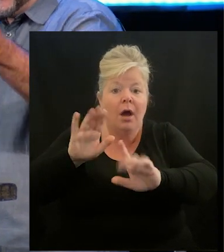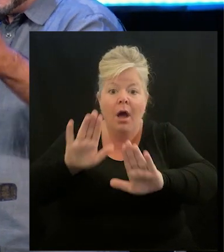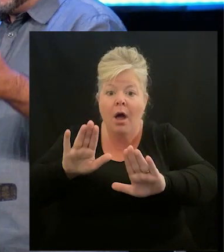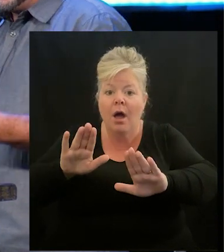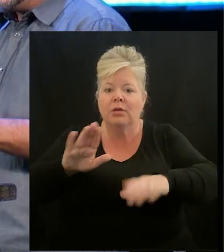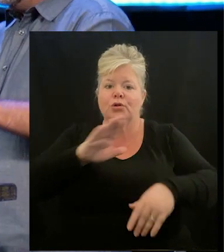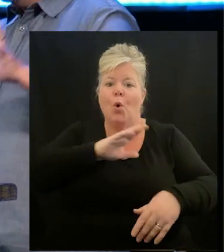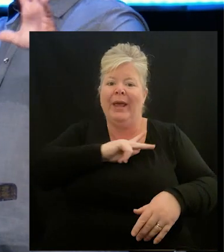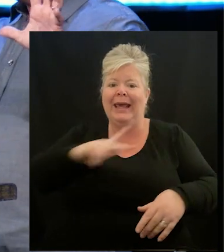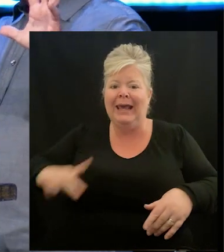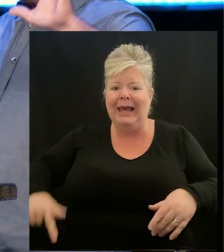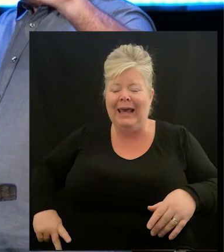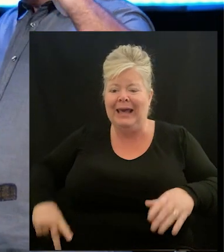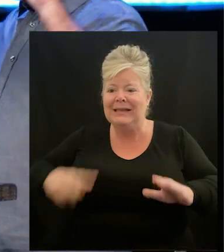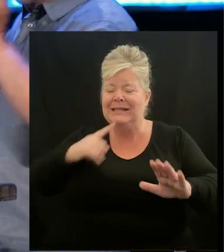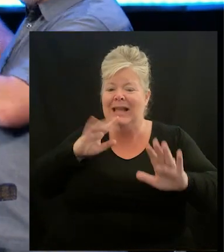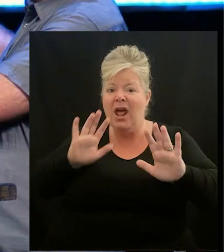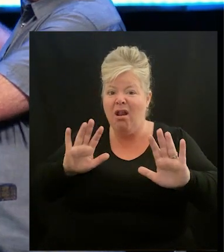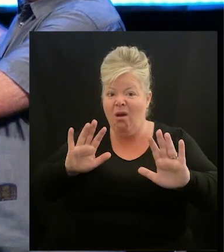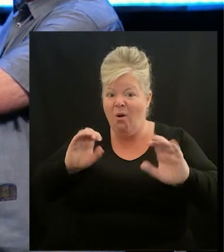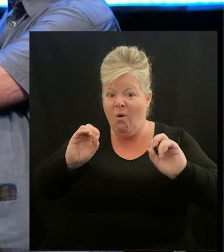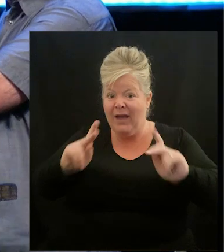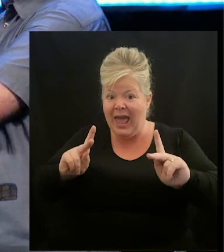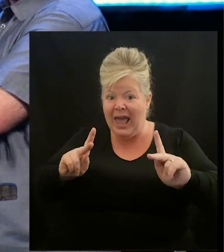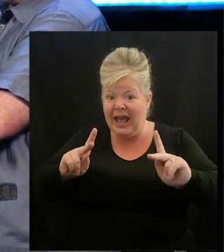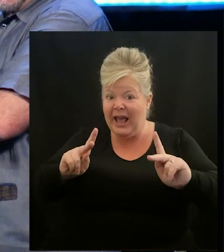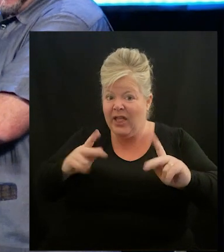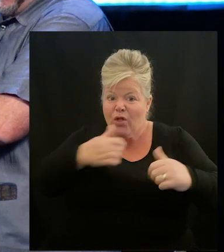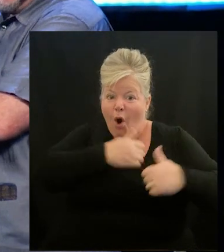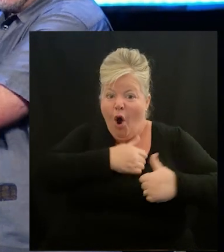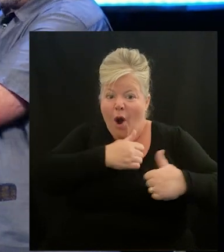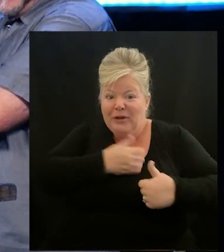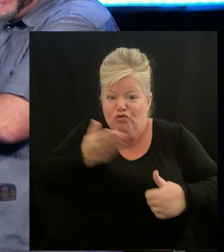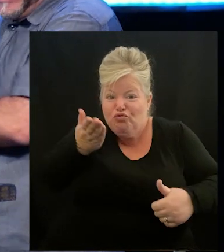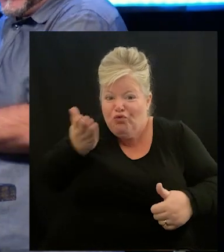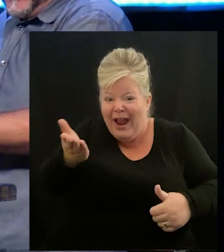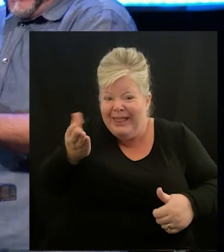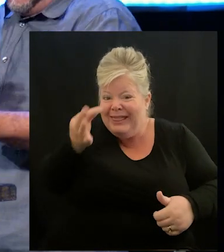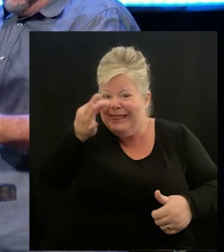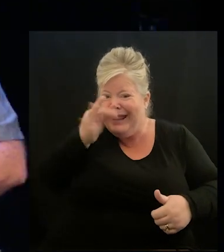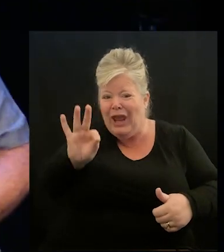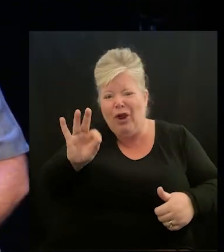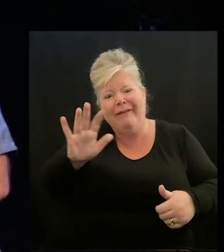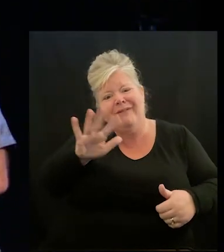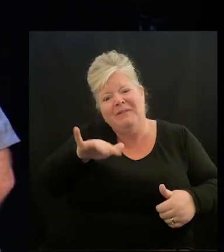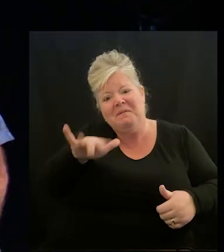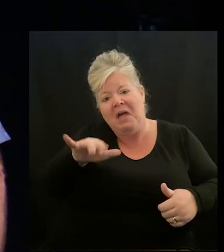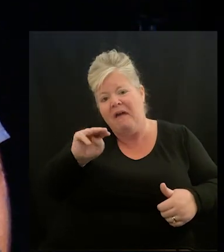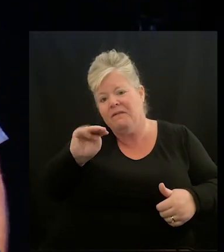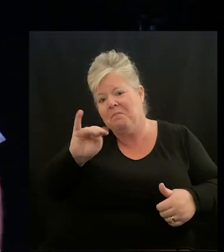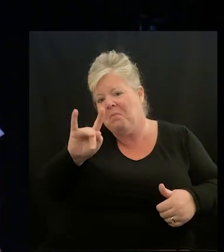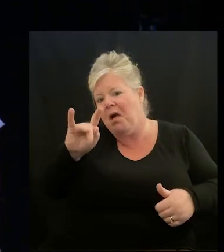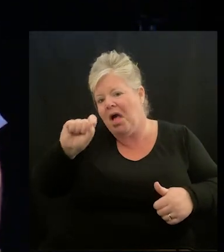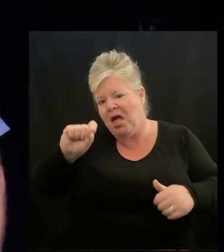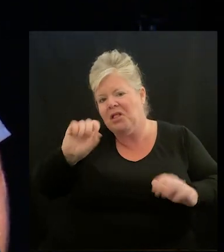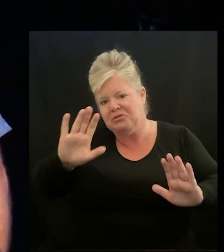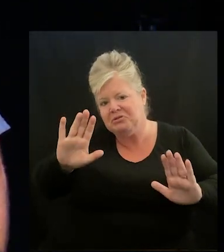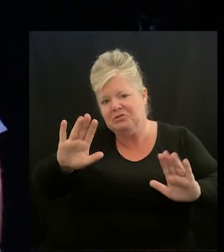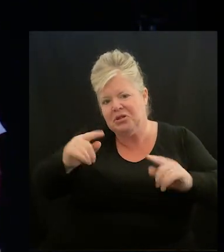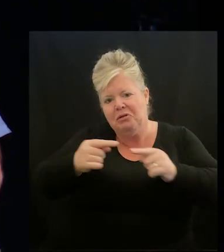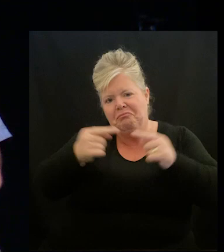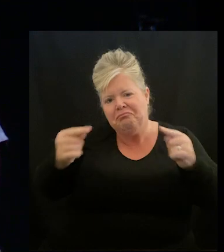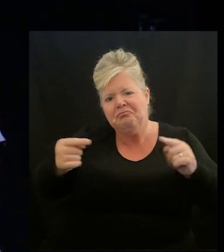So Jehoshaphat, look, the army is in our backyard, and Gedi is like 55 miles or so